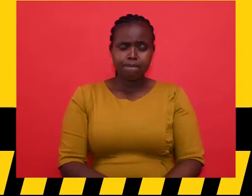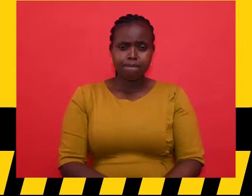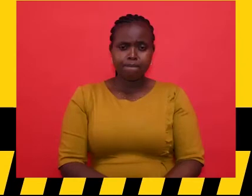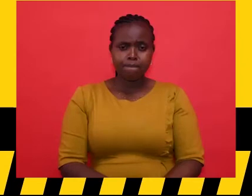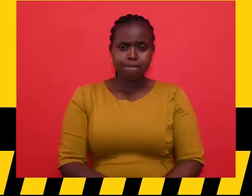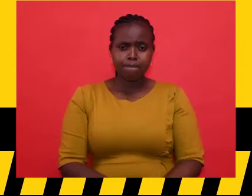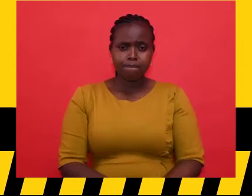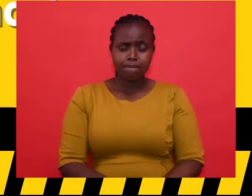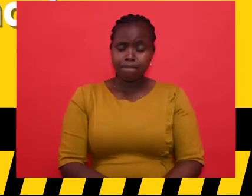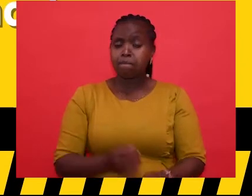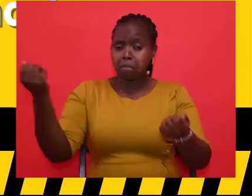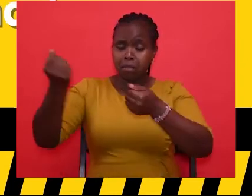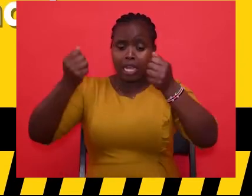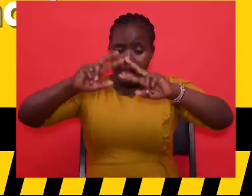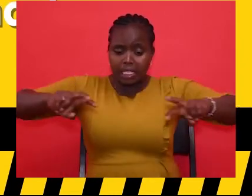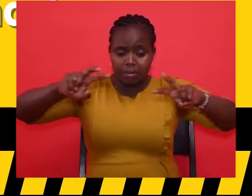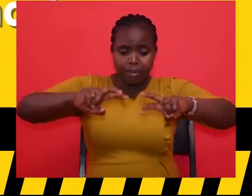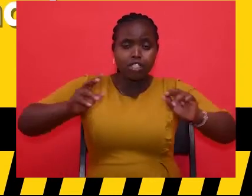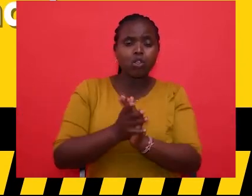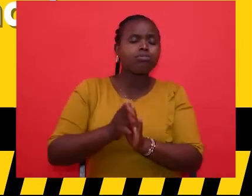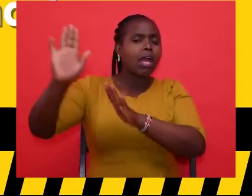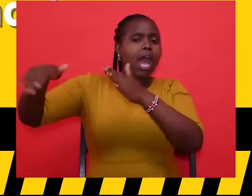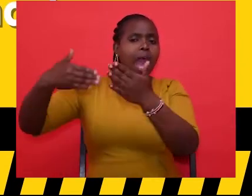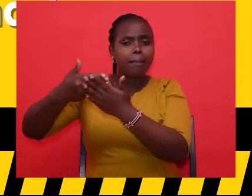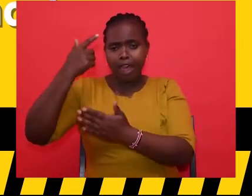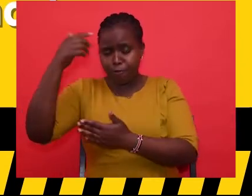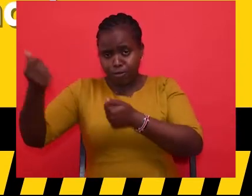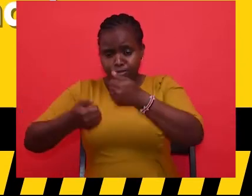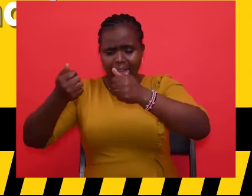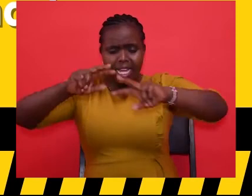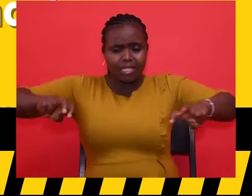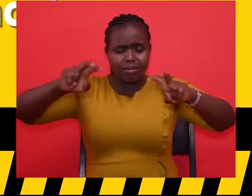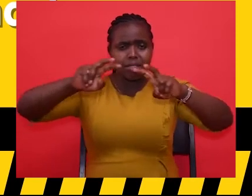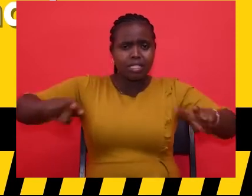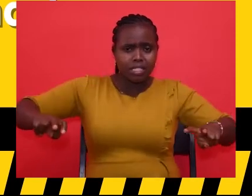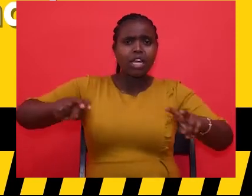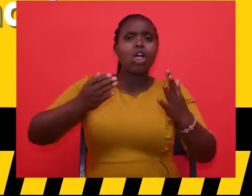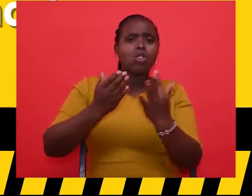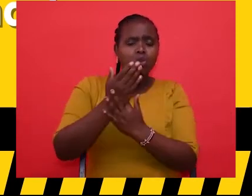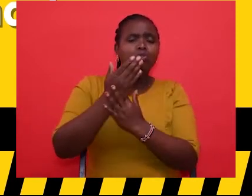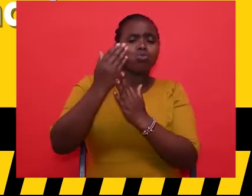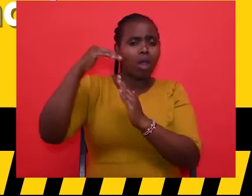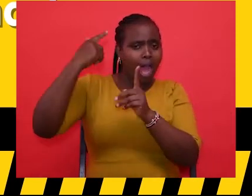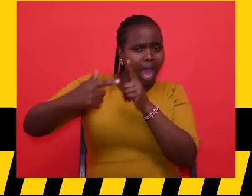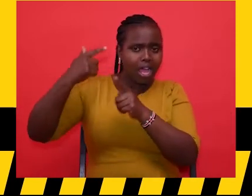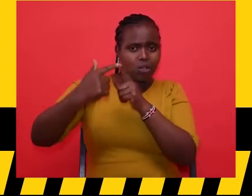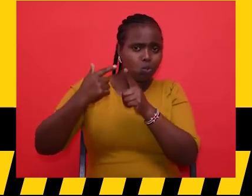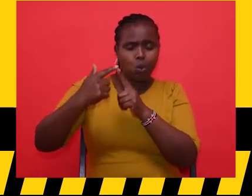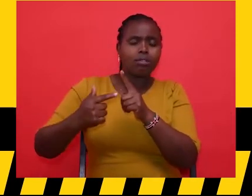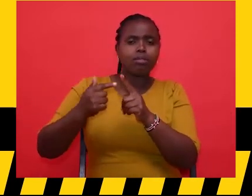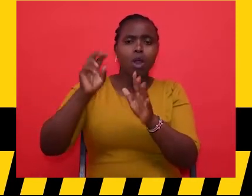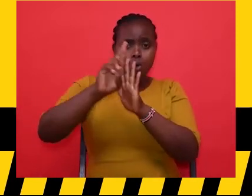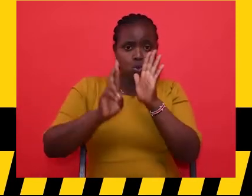Motor vehicle inspection. To apply for motor vehicle inspection, whether new, annual, change of particulars, or compliance, the